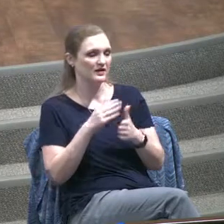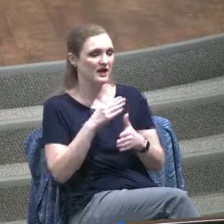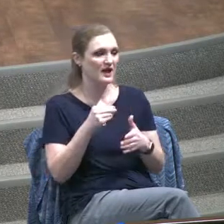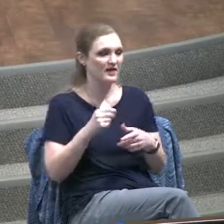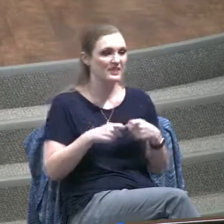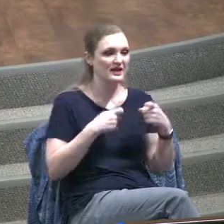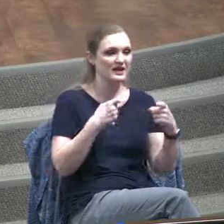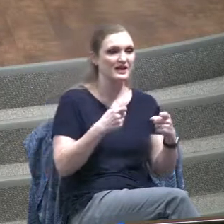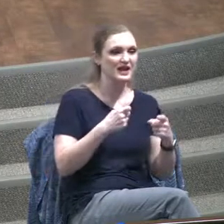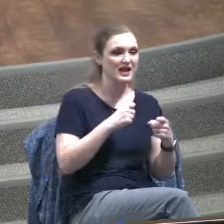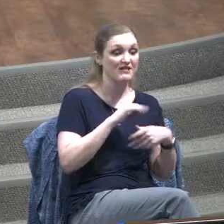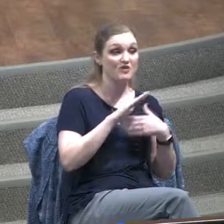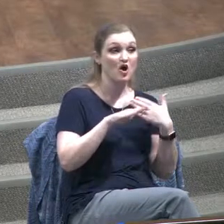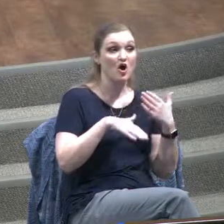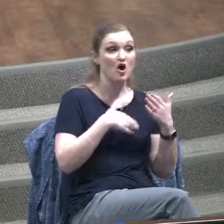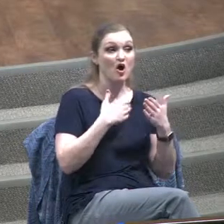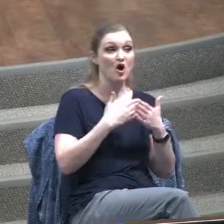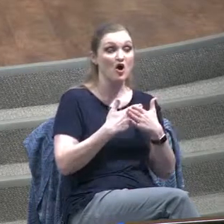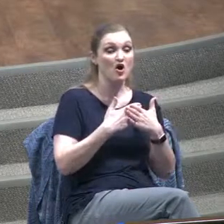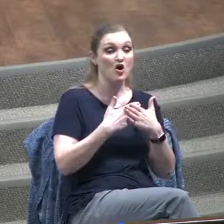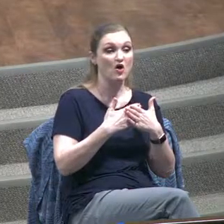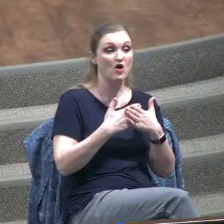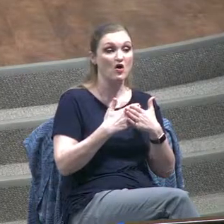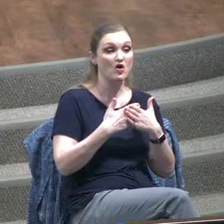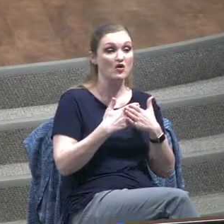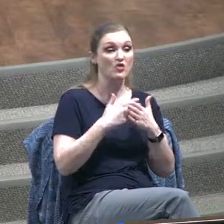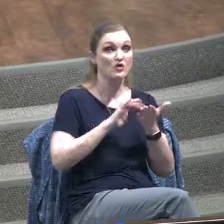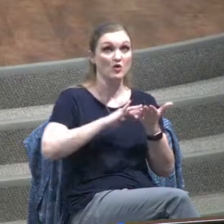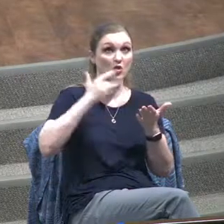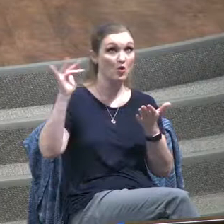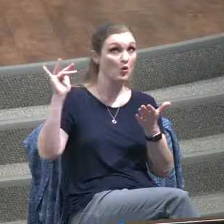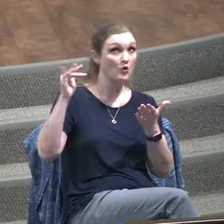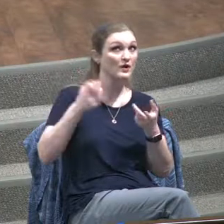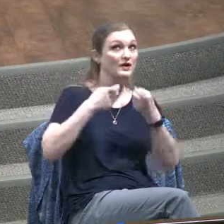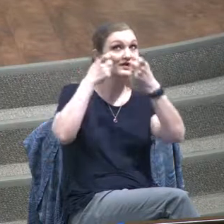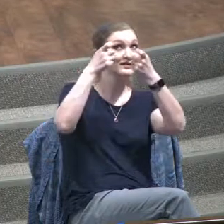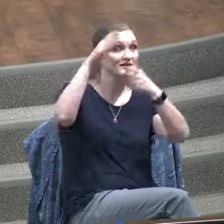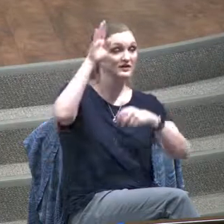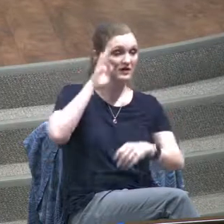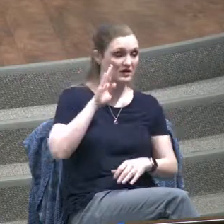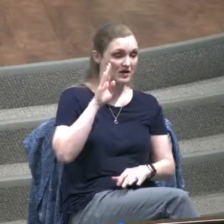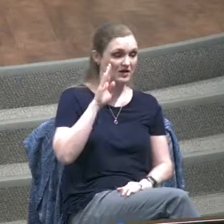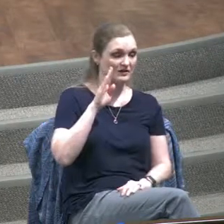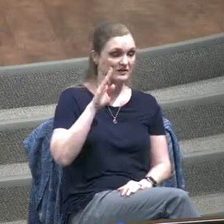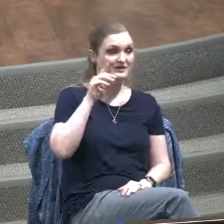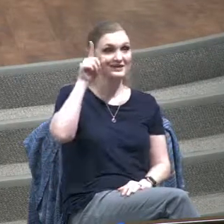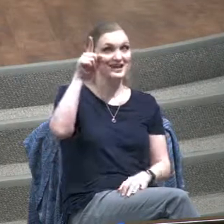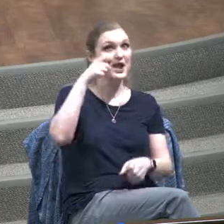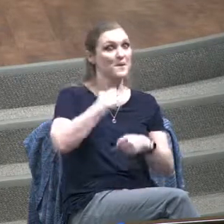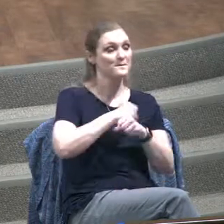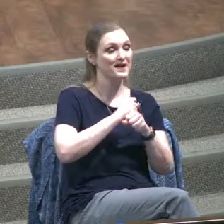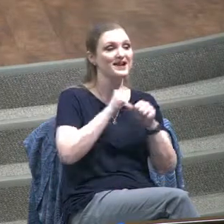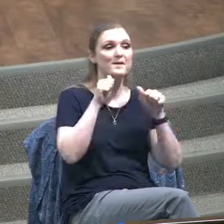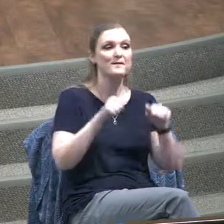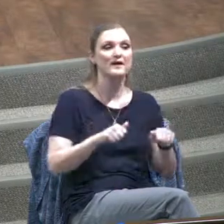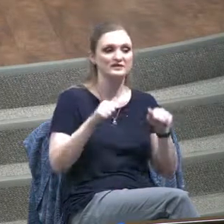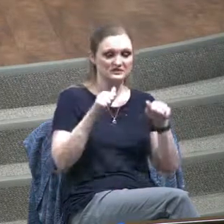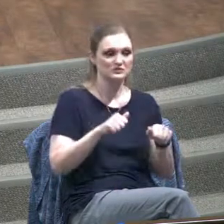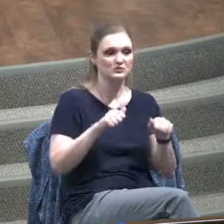gave all the credit to God, who made it possible for them to do